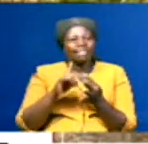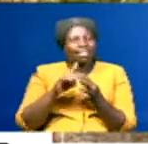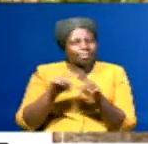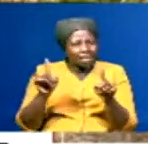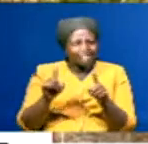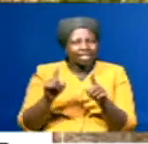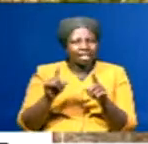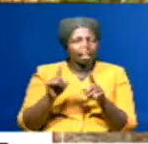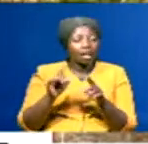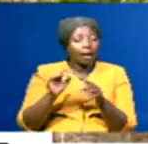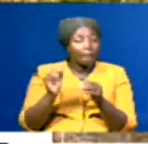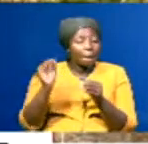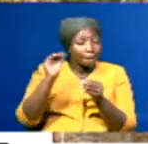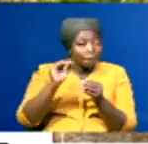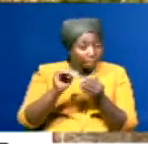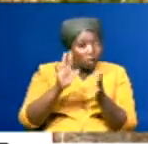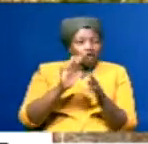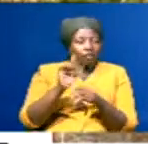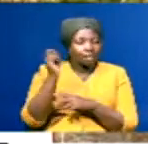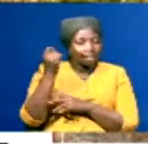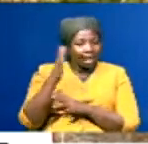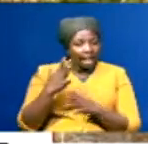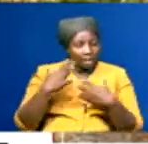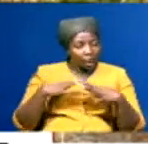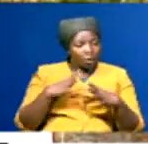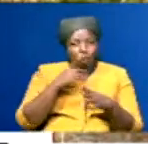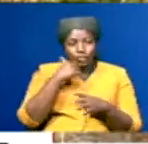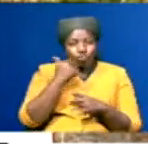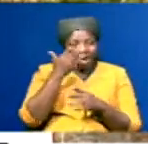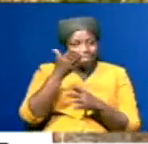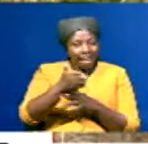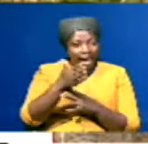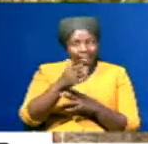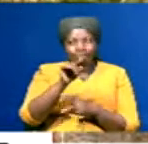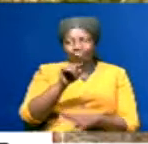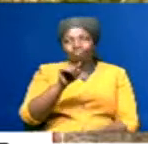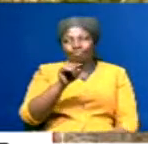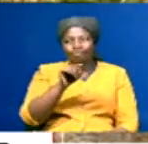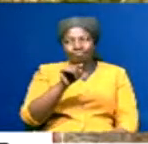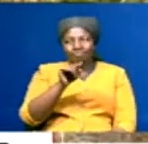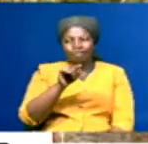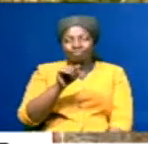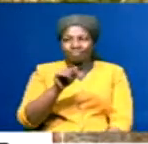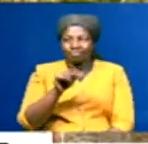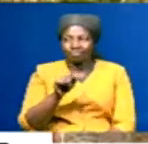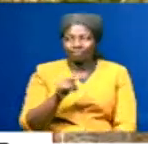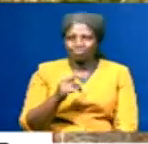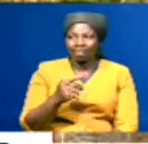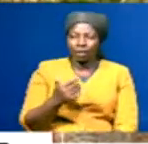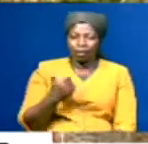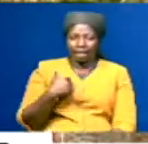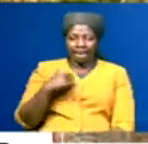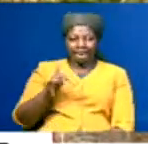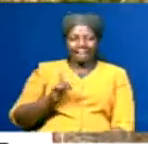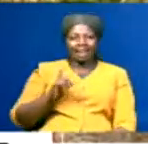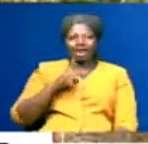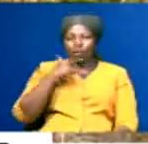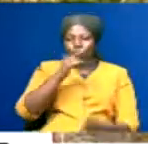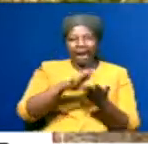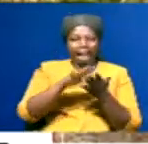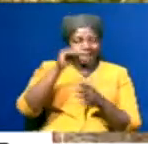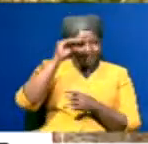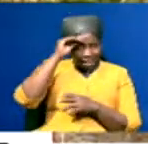most of the Kenyan people were, the ladies in Kenya, were doing nursing and they were